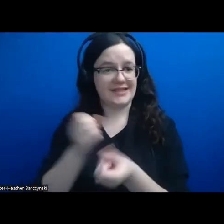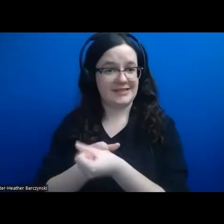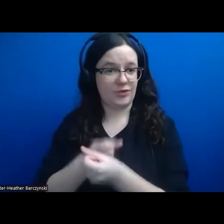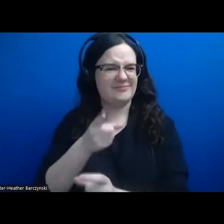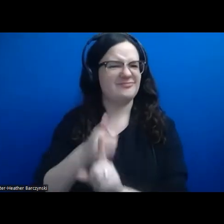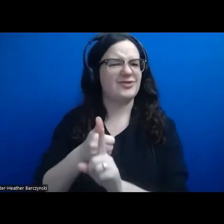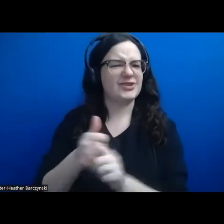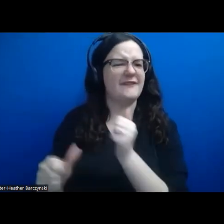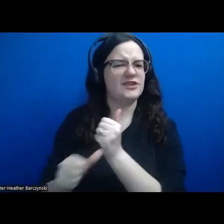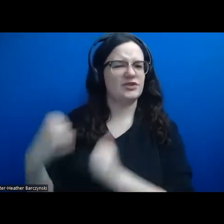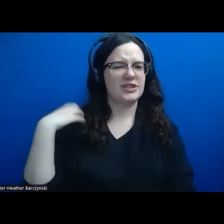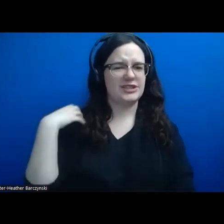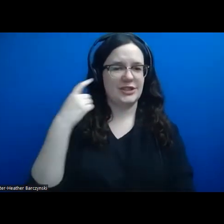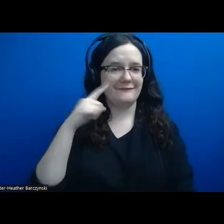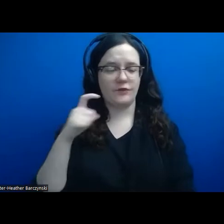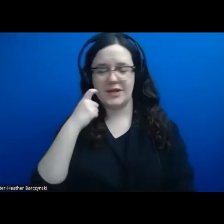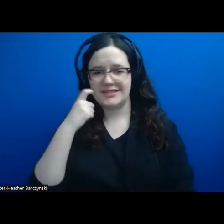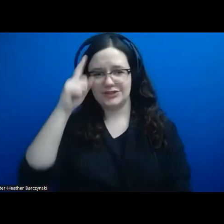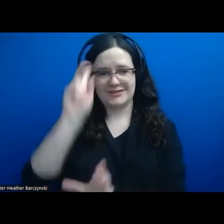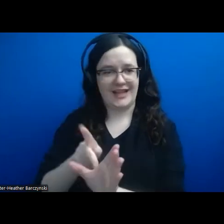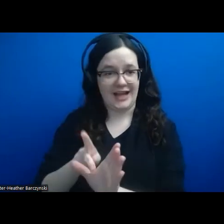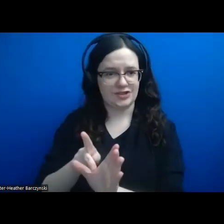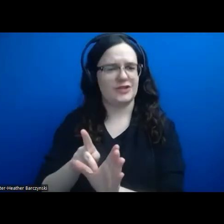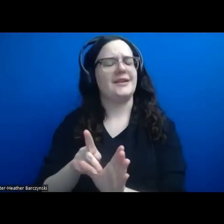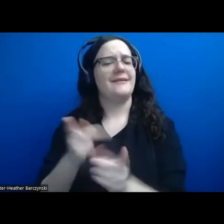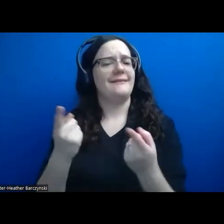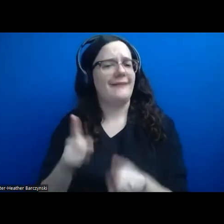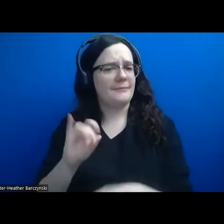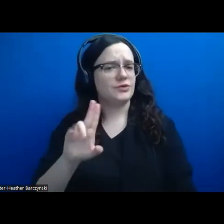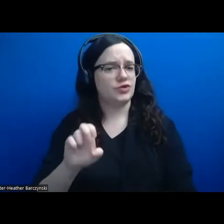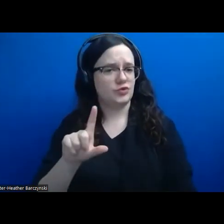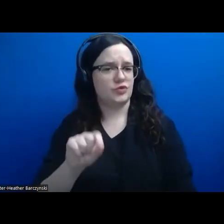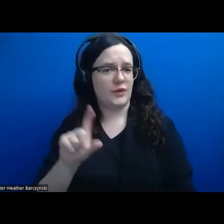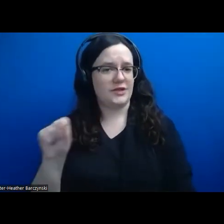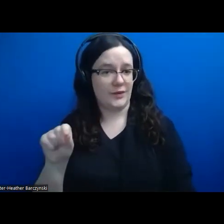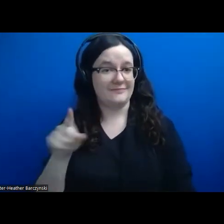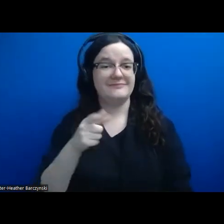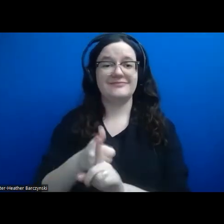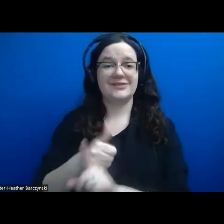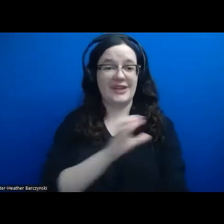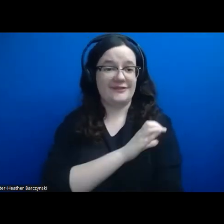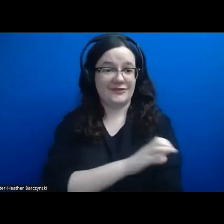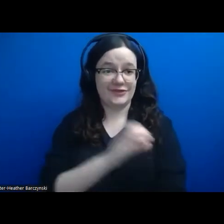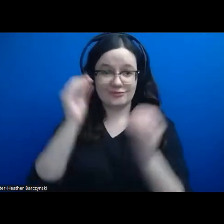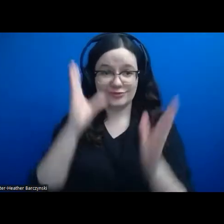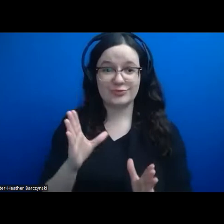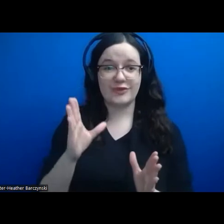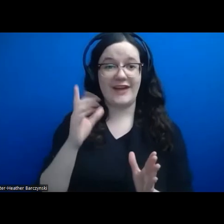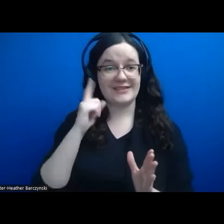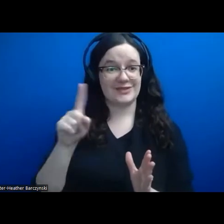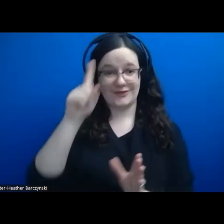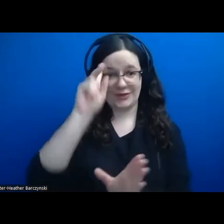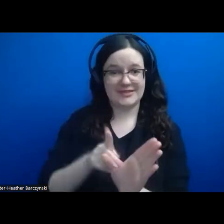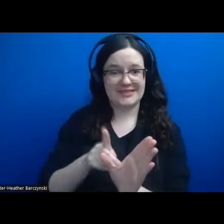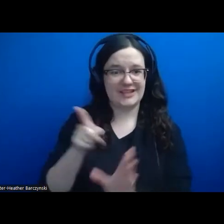Addiction Psychiatry in June 2020. She's a clinical assistant professor of psychiatry at New York University Grossman School of